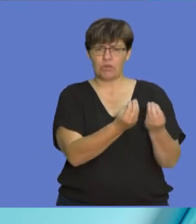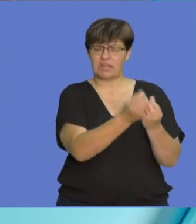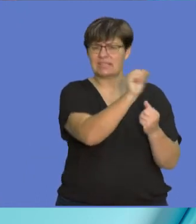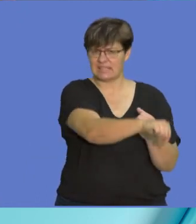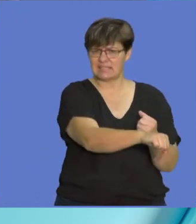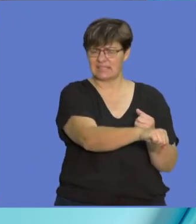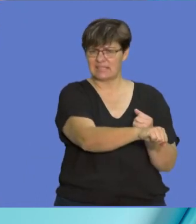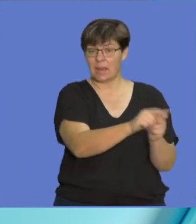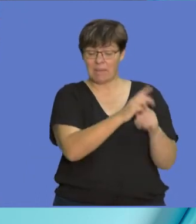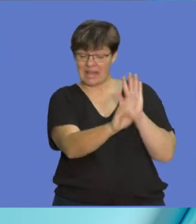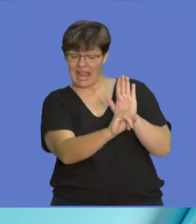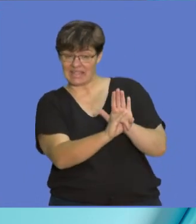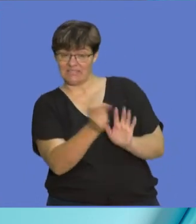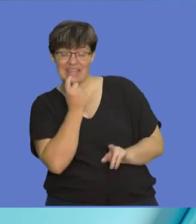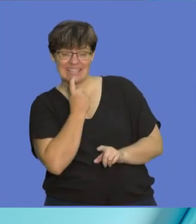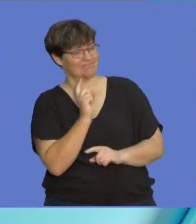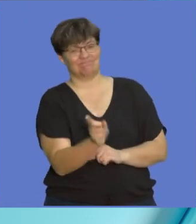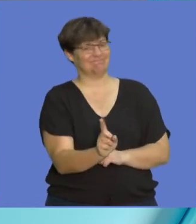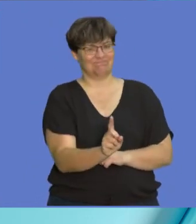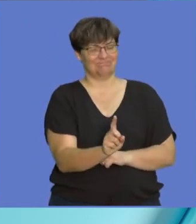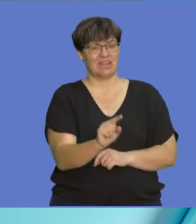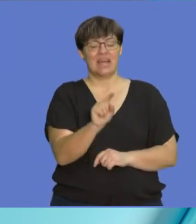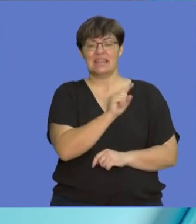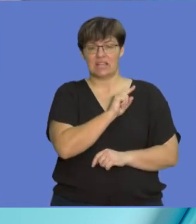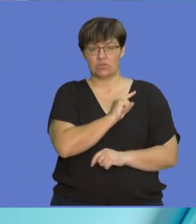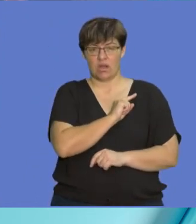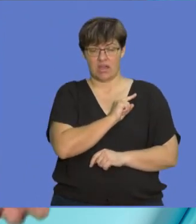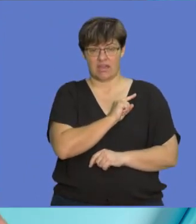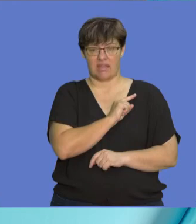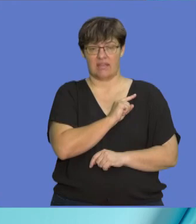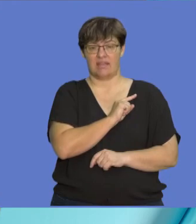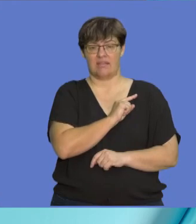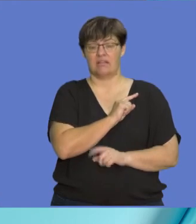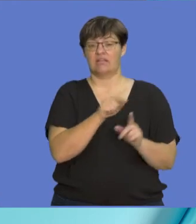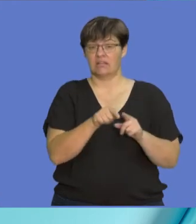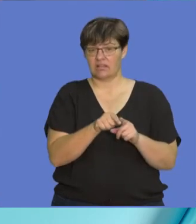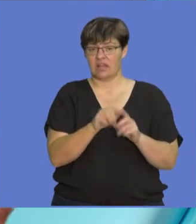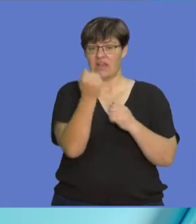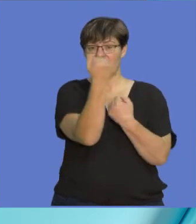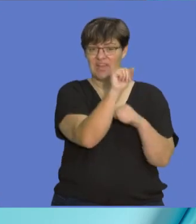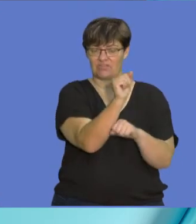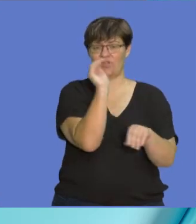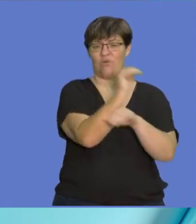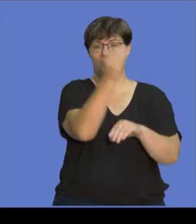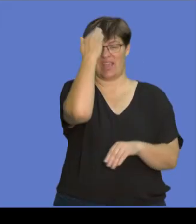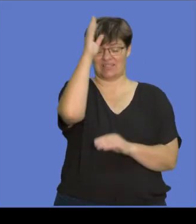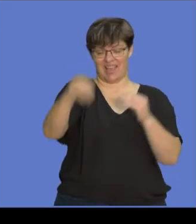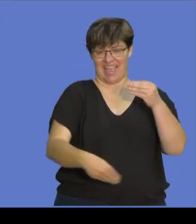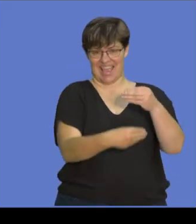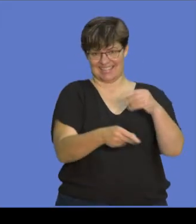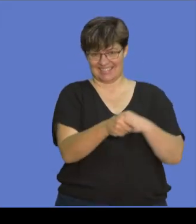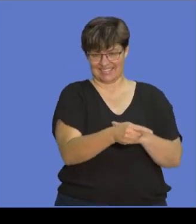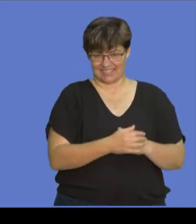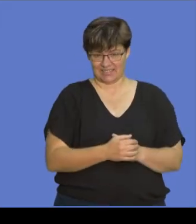not easily identifiable, therefore under the umbrella of factory overheads. Okay,